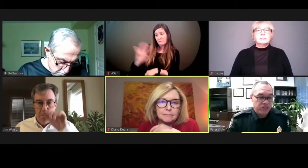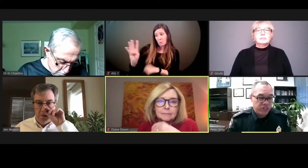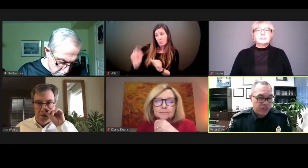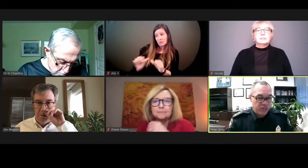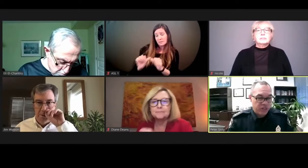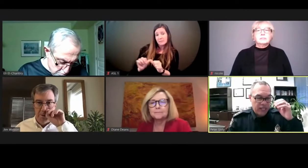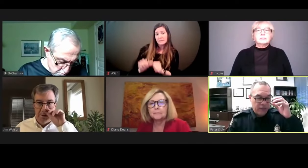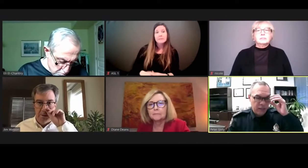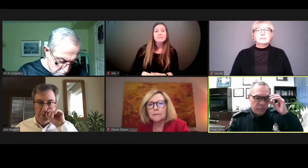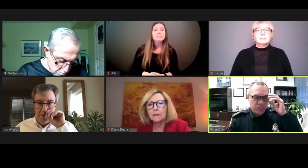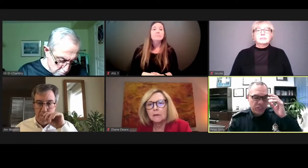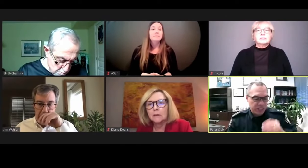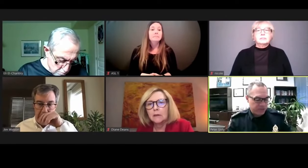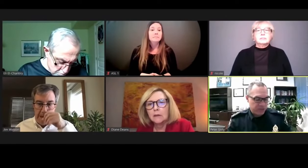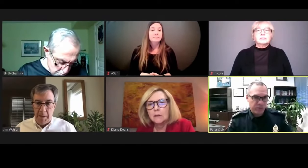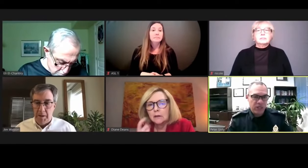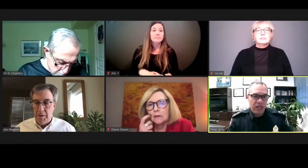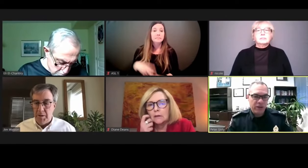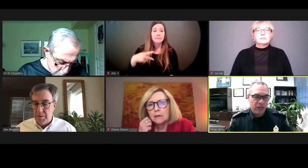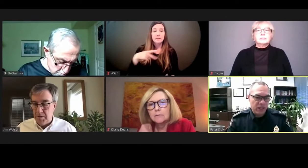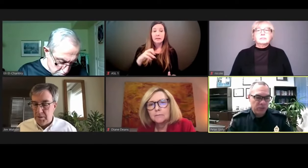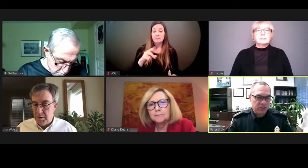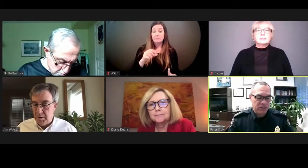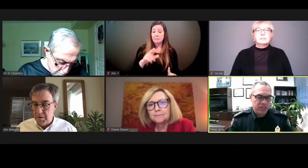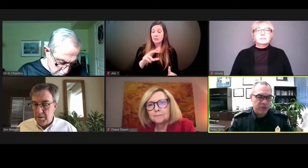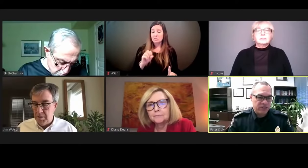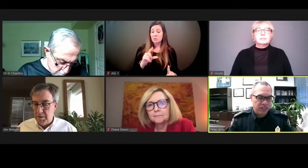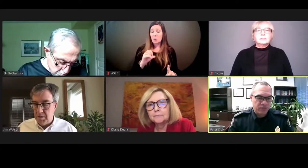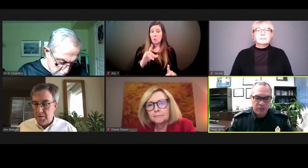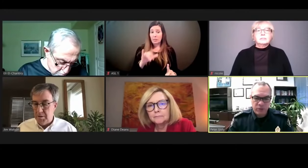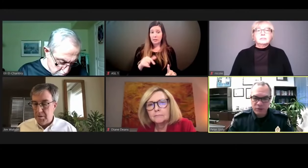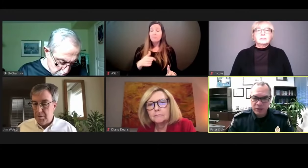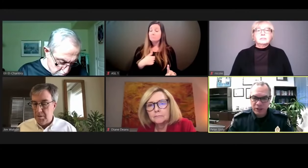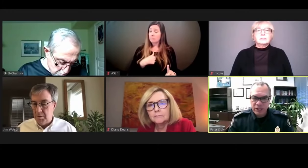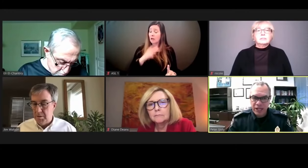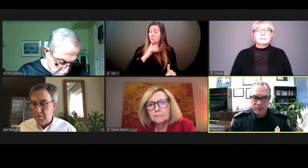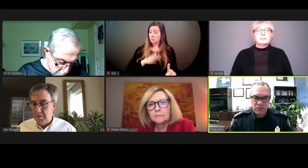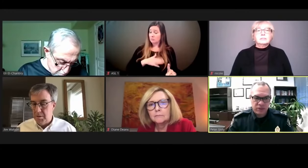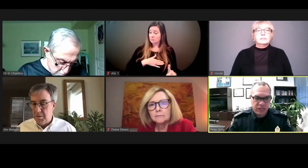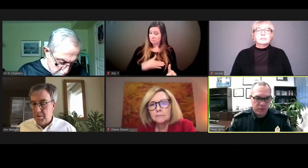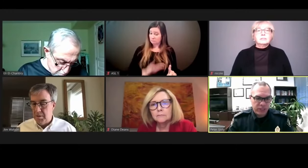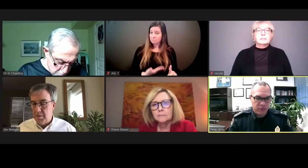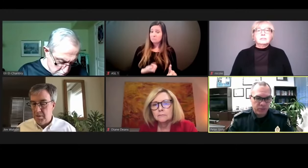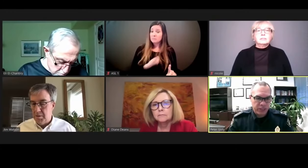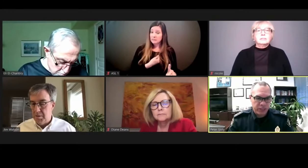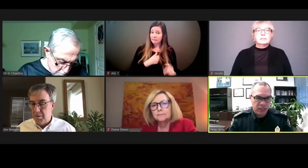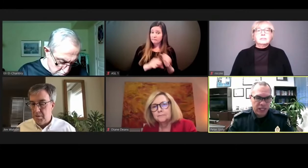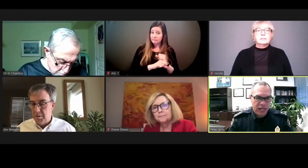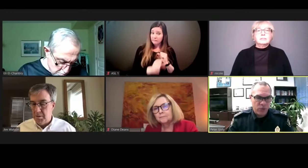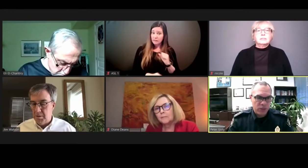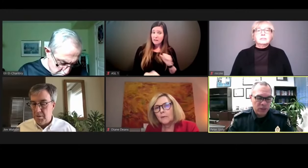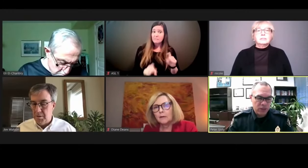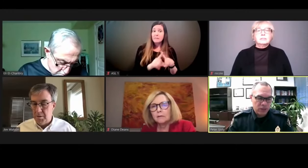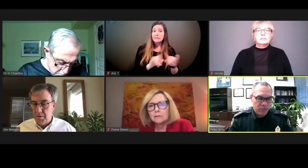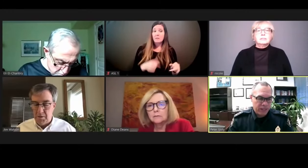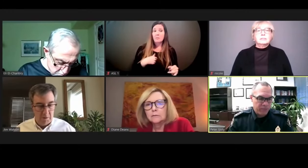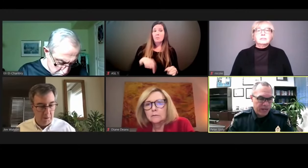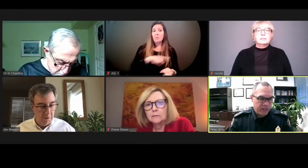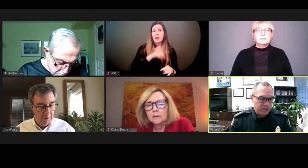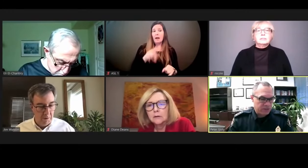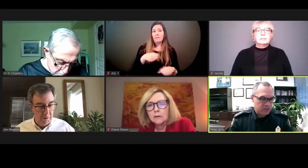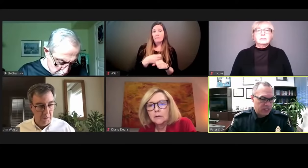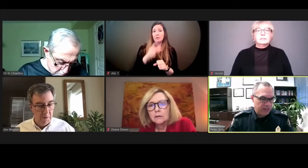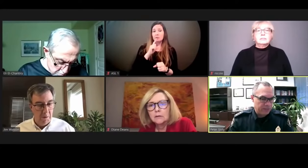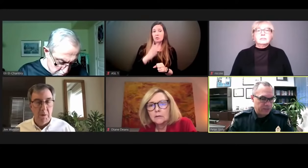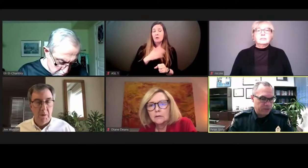Yeah, Chair, I appreciate okay. that too. I will extend myself. However, I'm going to ask that we allow my